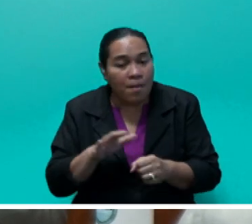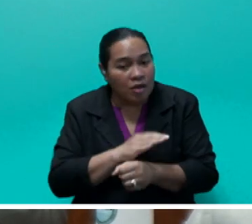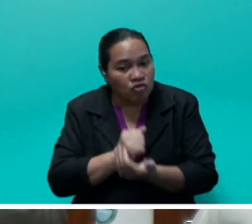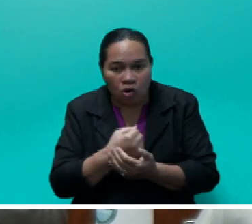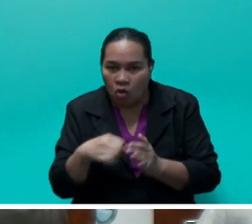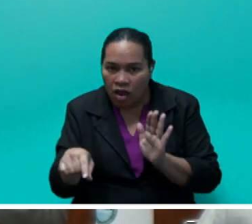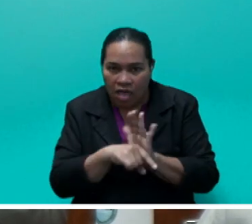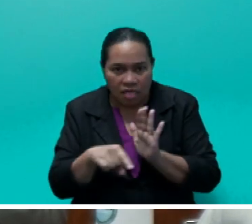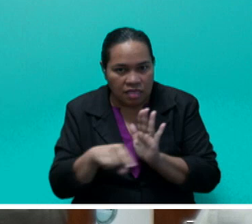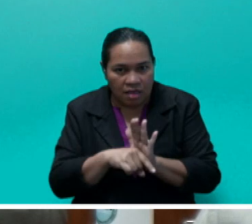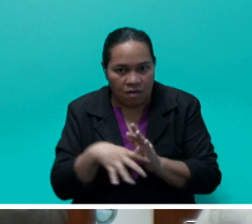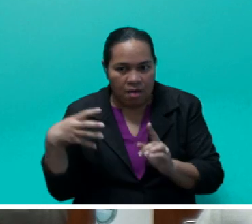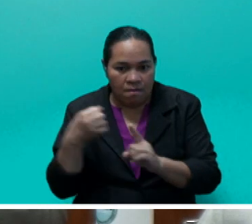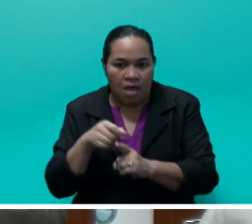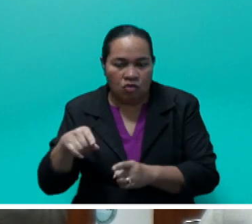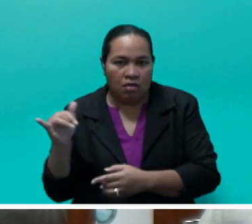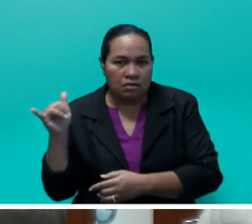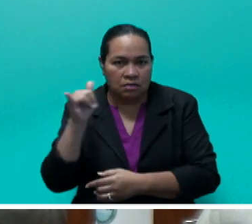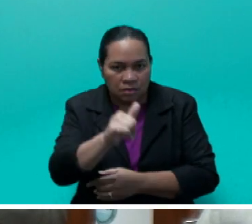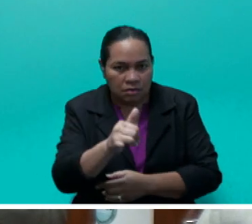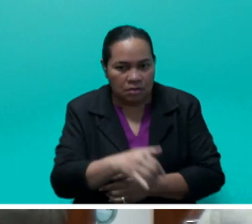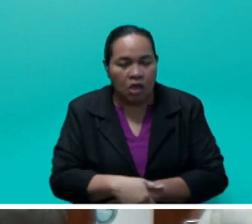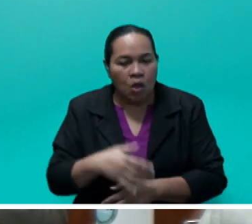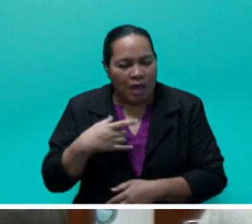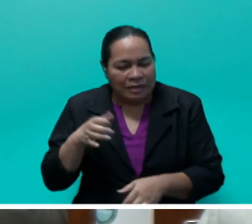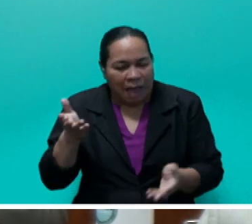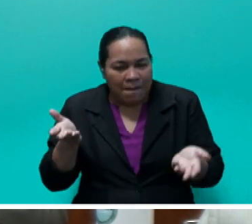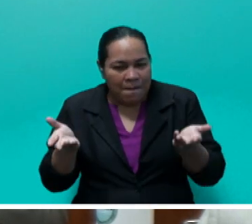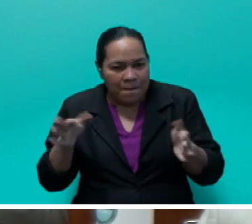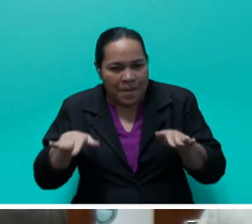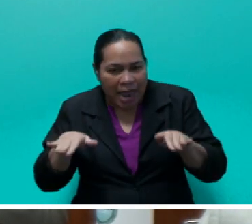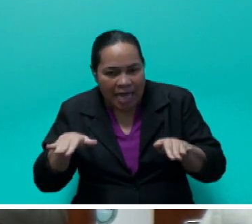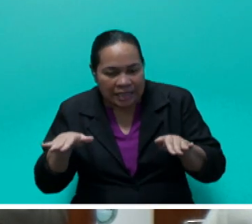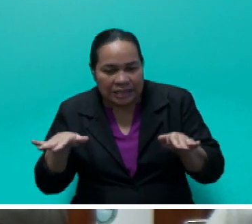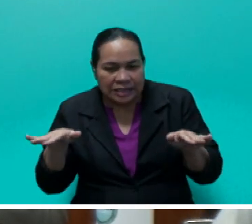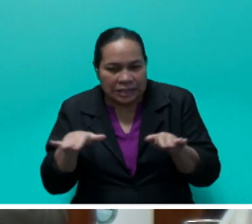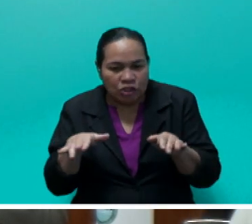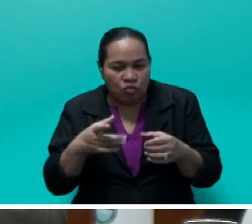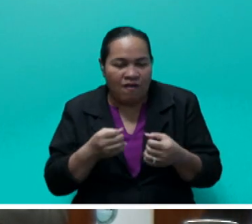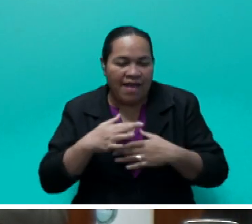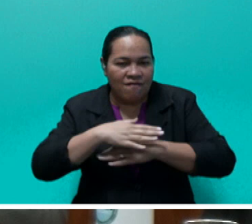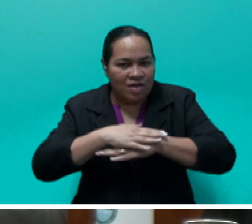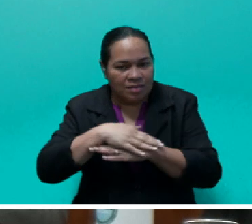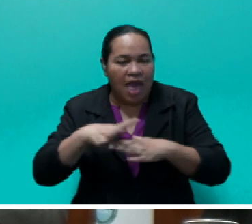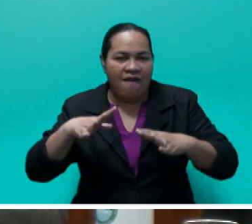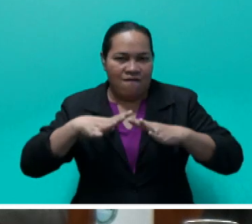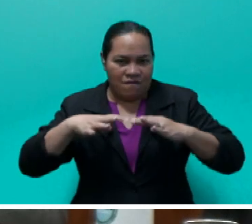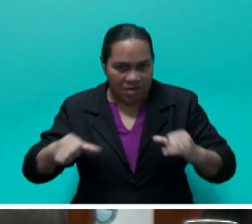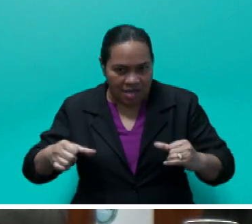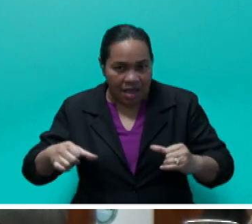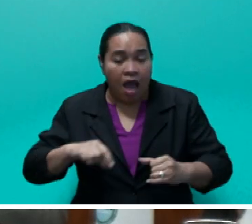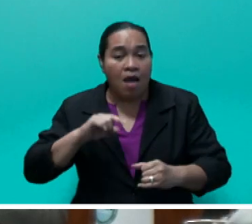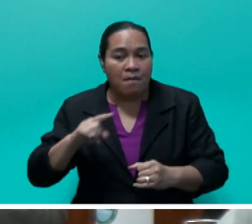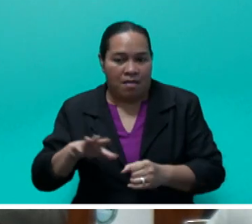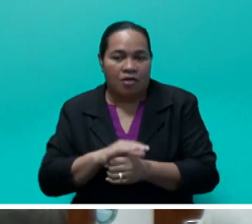negative impact on national airline. We have taken a balanced approach to liberalization, providing flexibility and freedom, while ensuring local